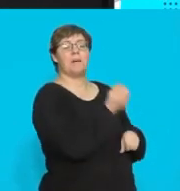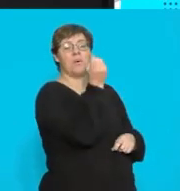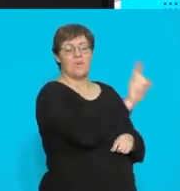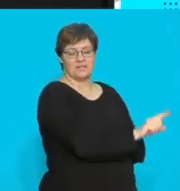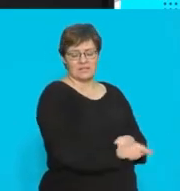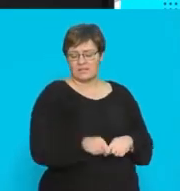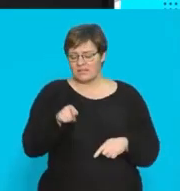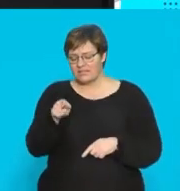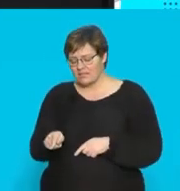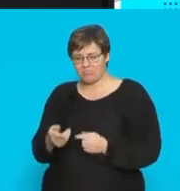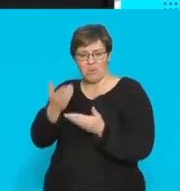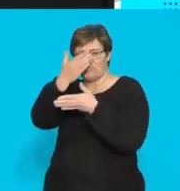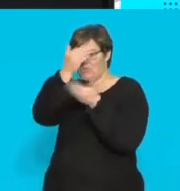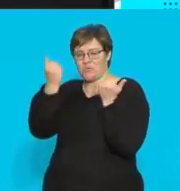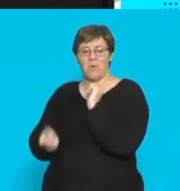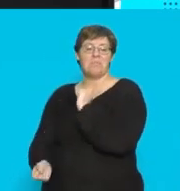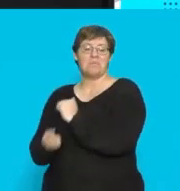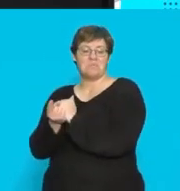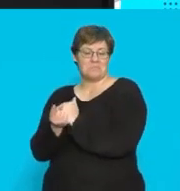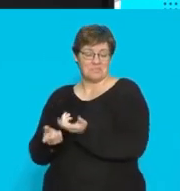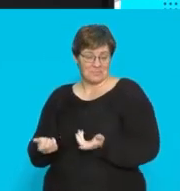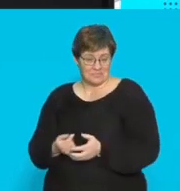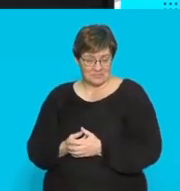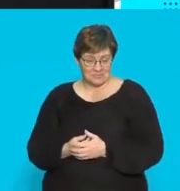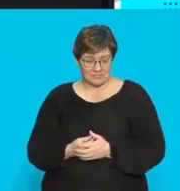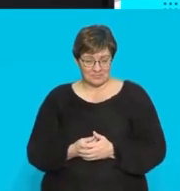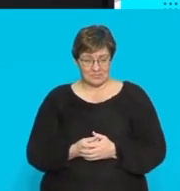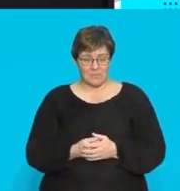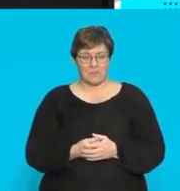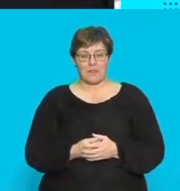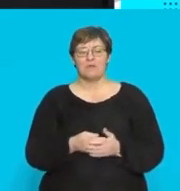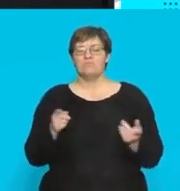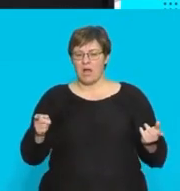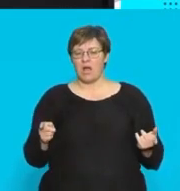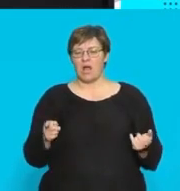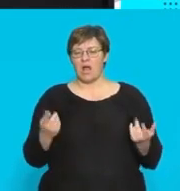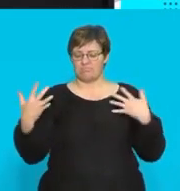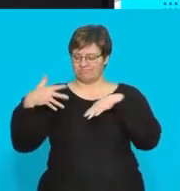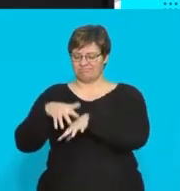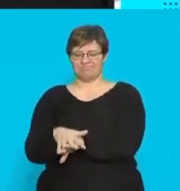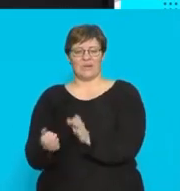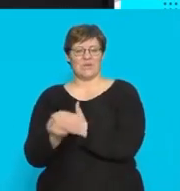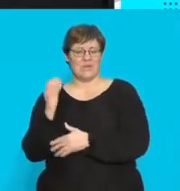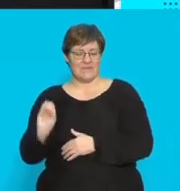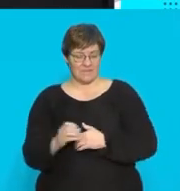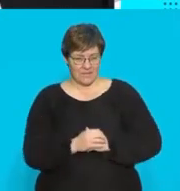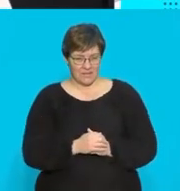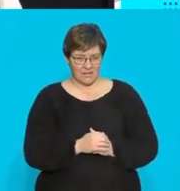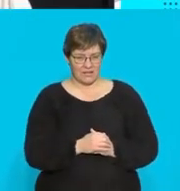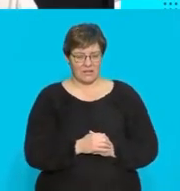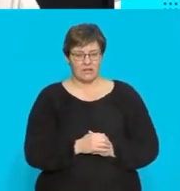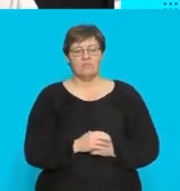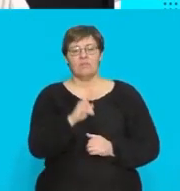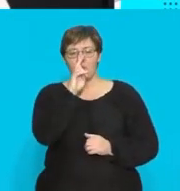predictable outcome, and sexual reproduction, where we don't, right? Where we have these new combinations.